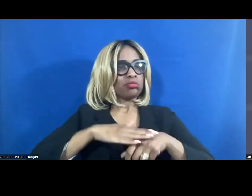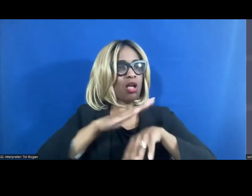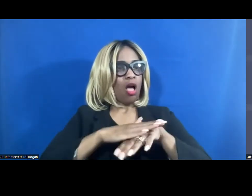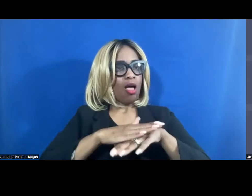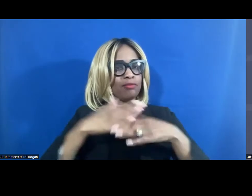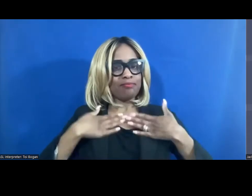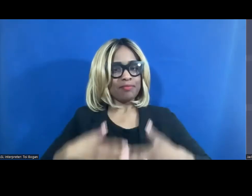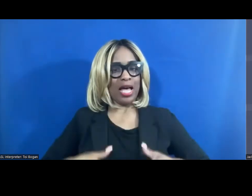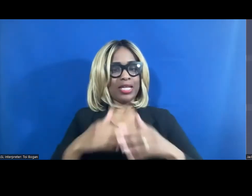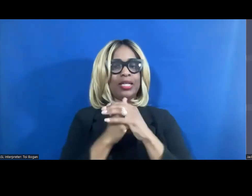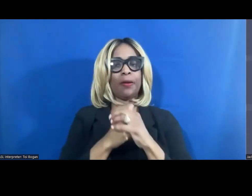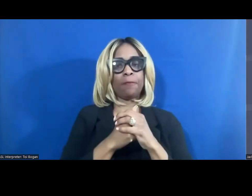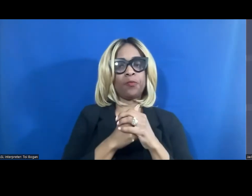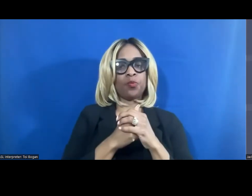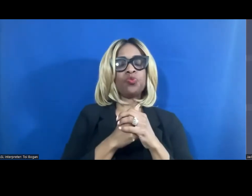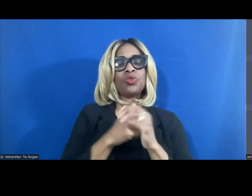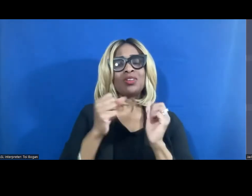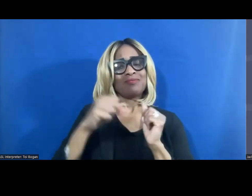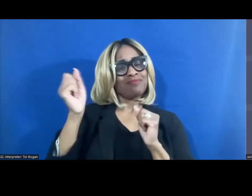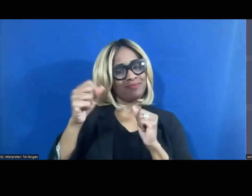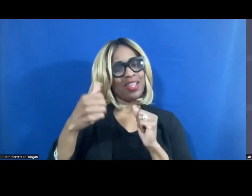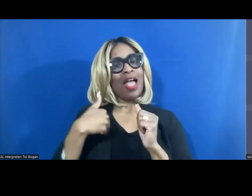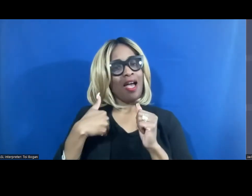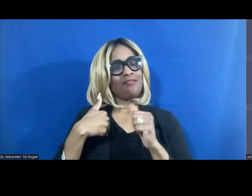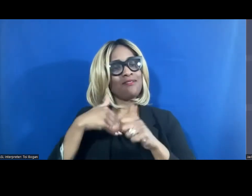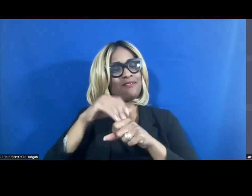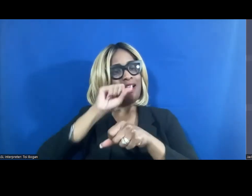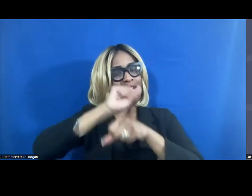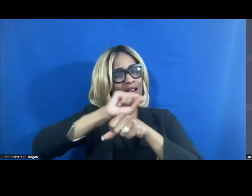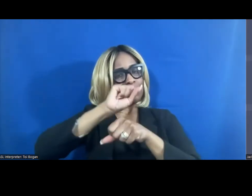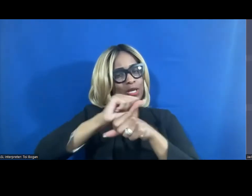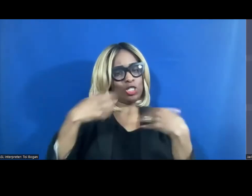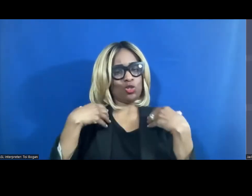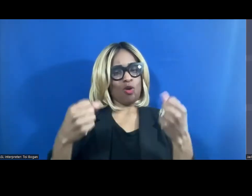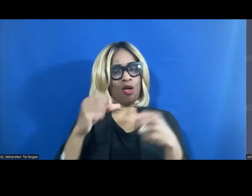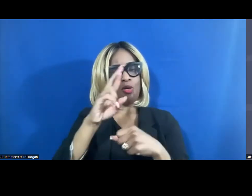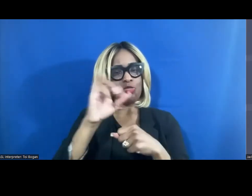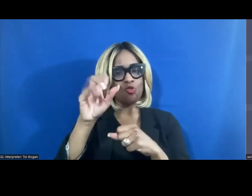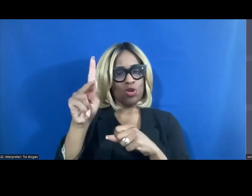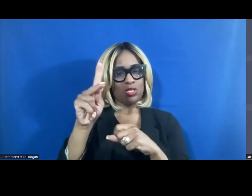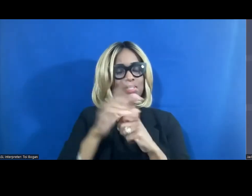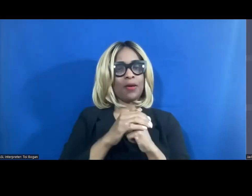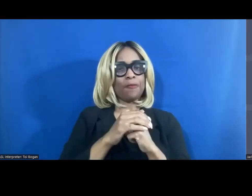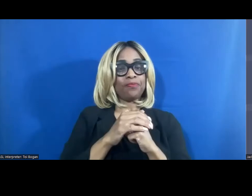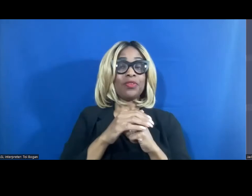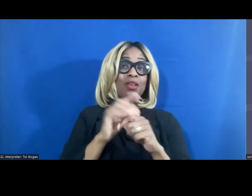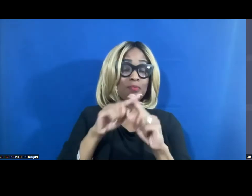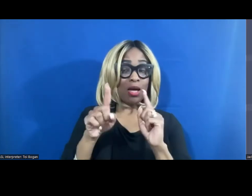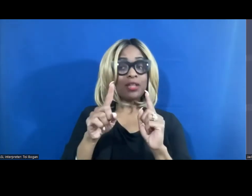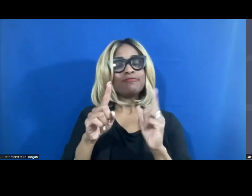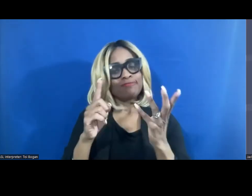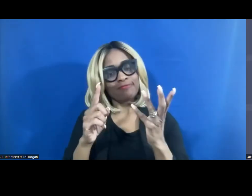body. So there are definitely those occupational health risks. But of course, we're humans, we come